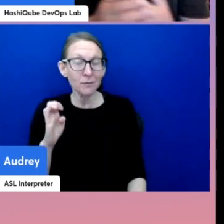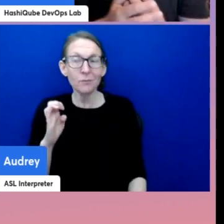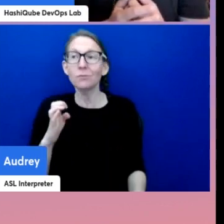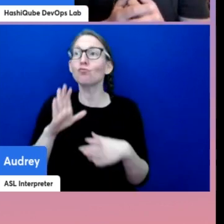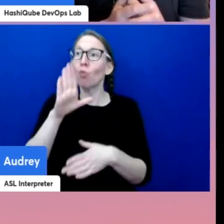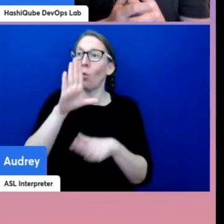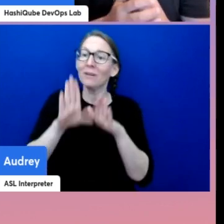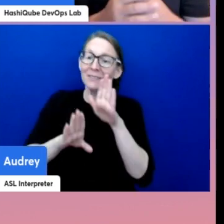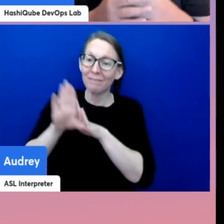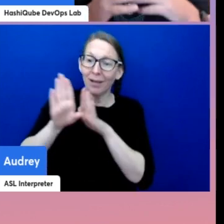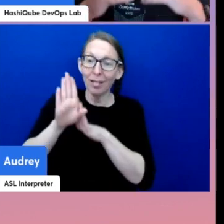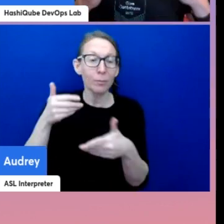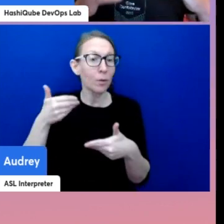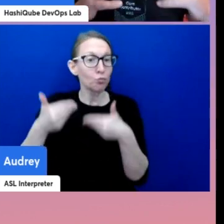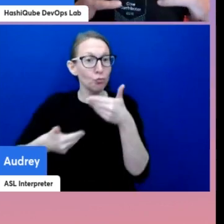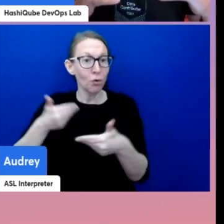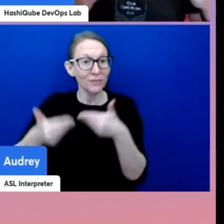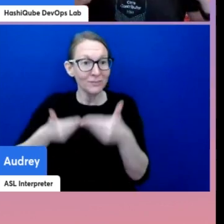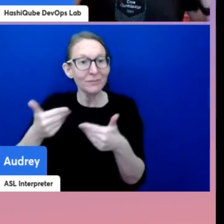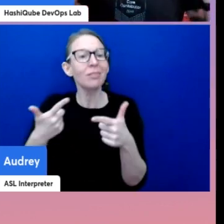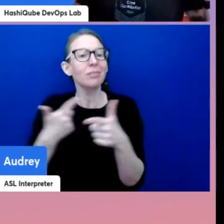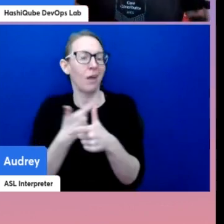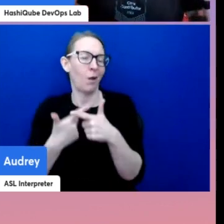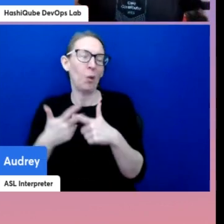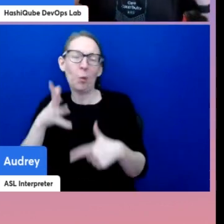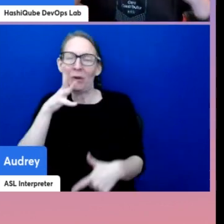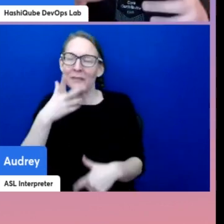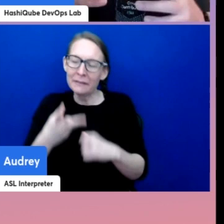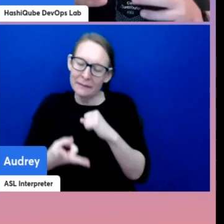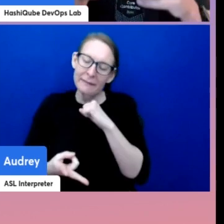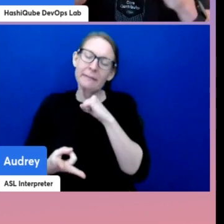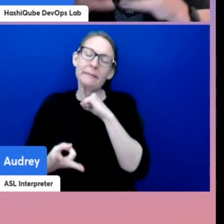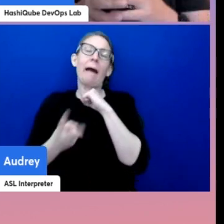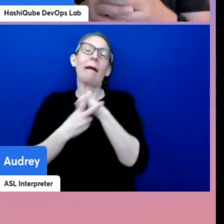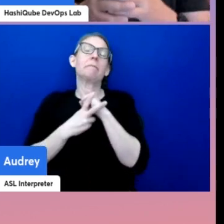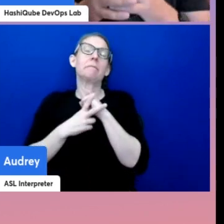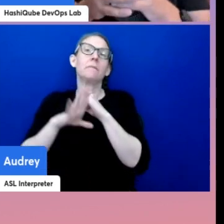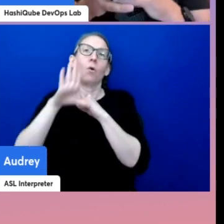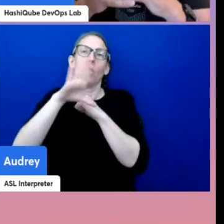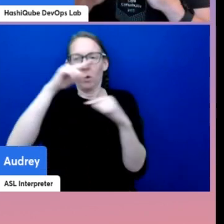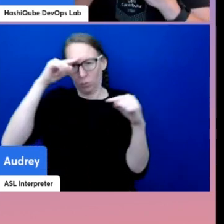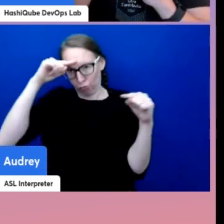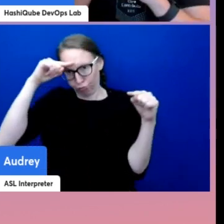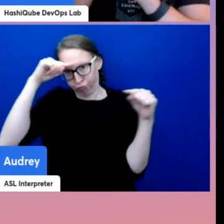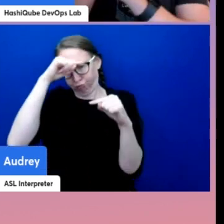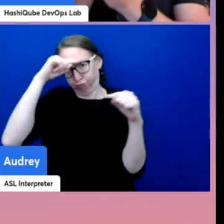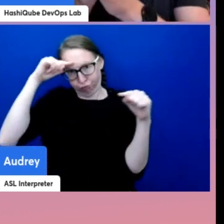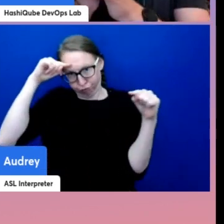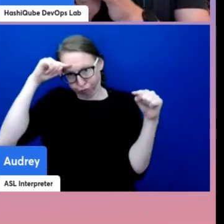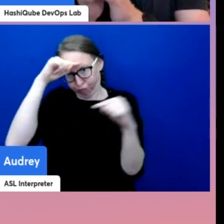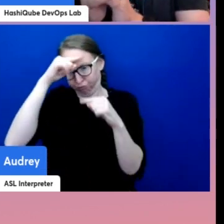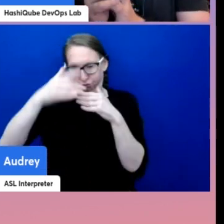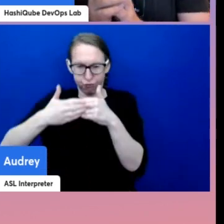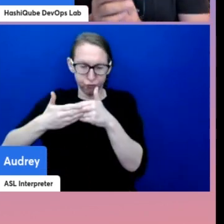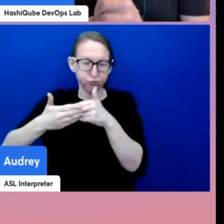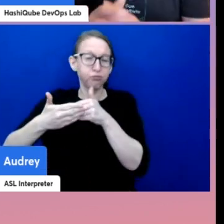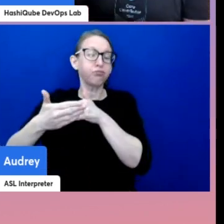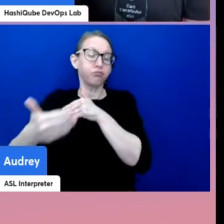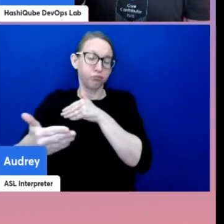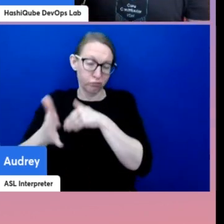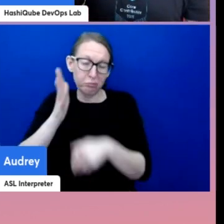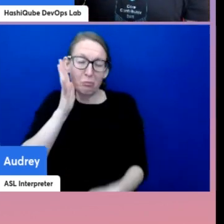development process, then it will save you such a heartache and headache further down the line.